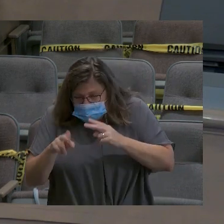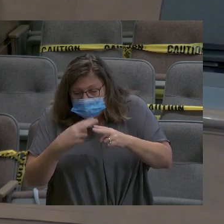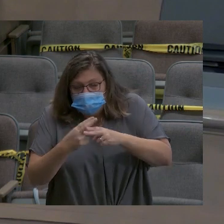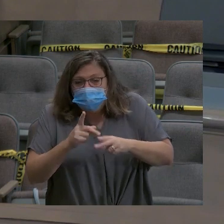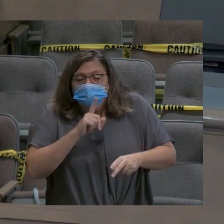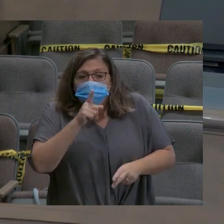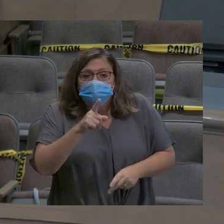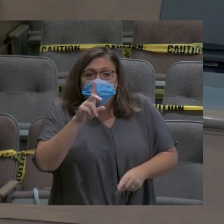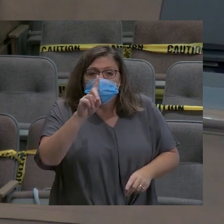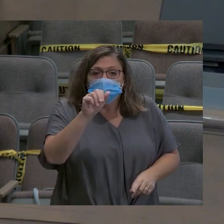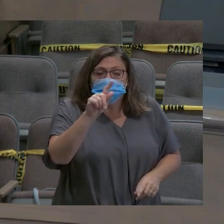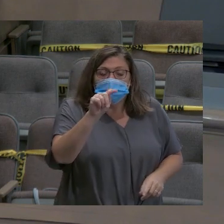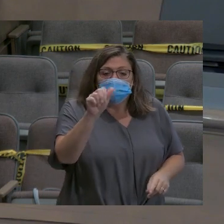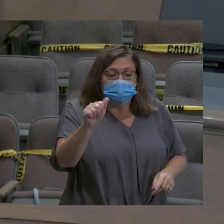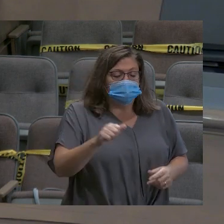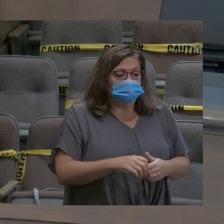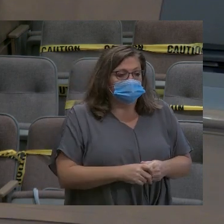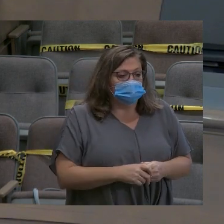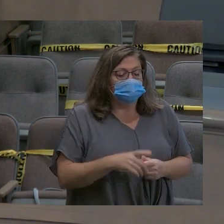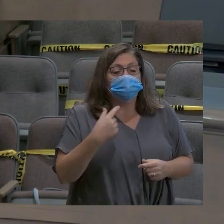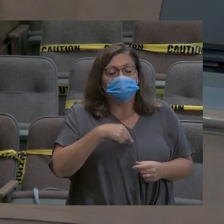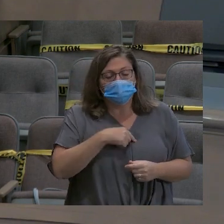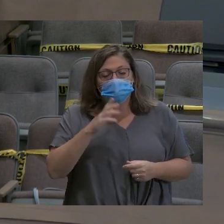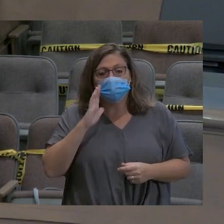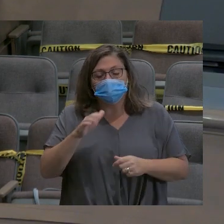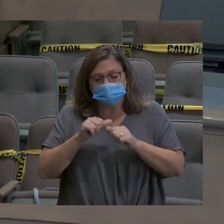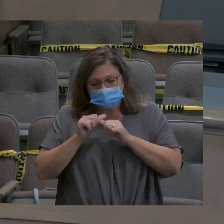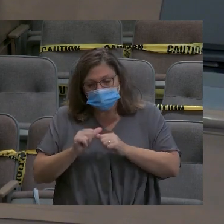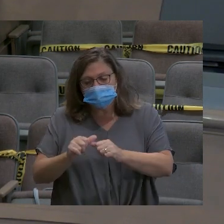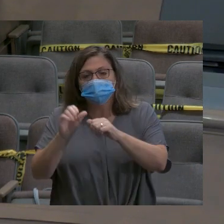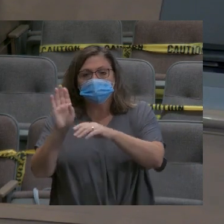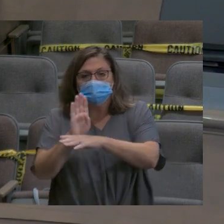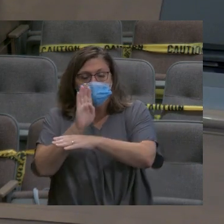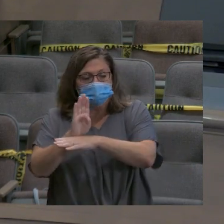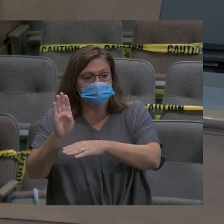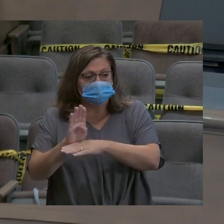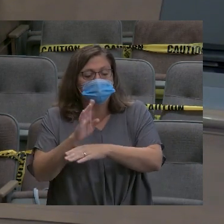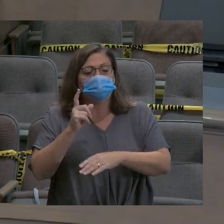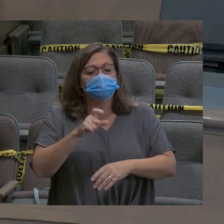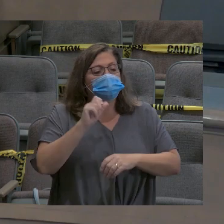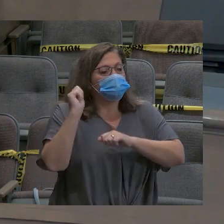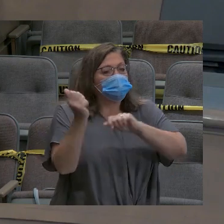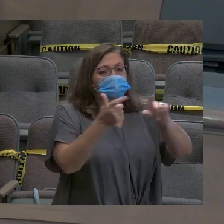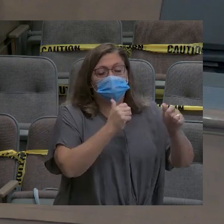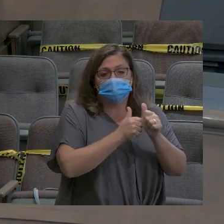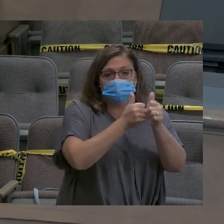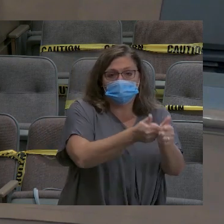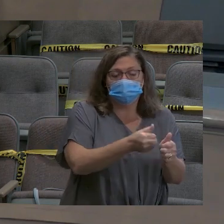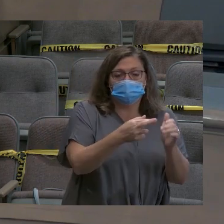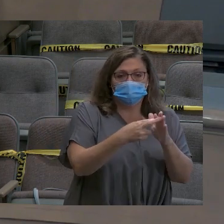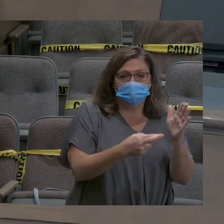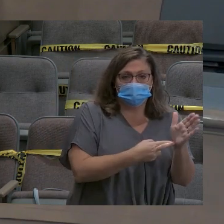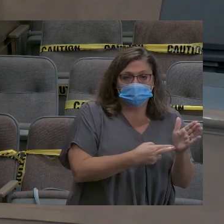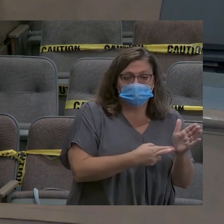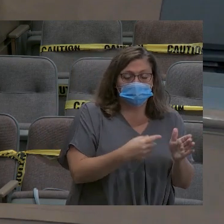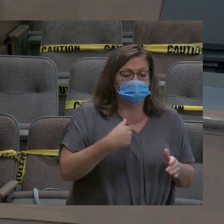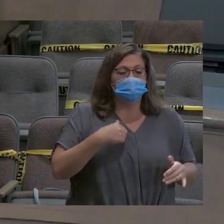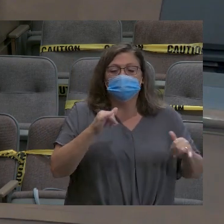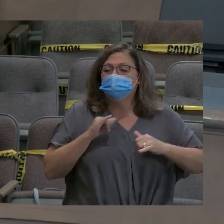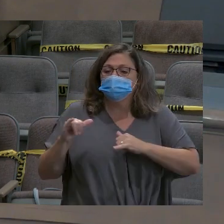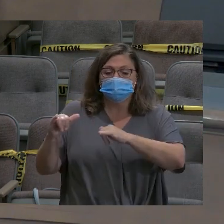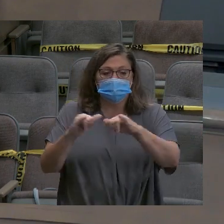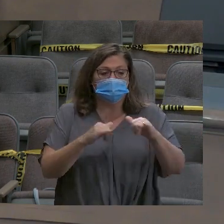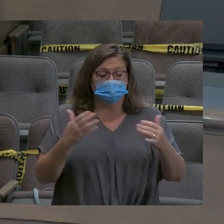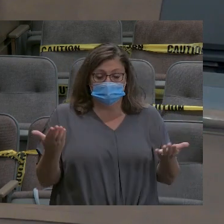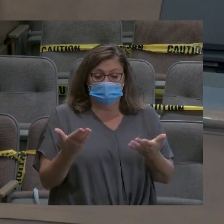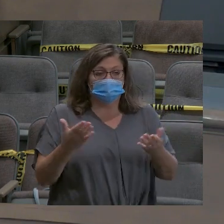that we are a safe community to do business in. As long as everyone follows the rules, we are no different than anywhere else. The air